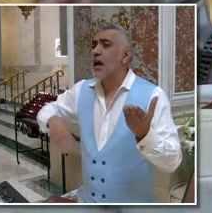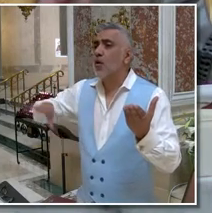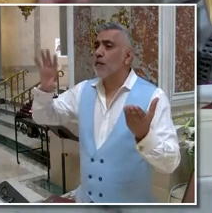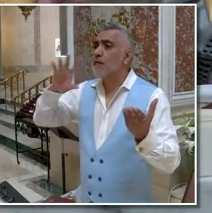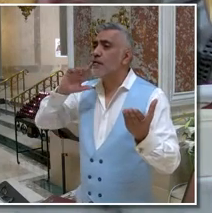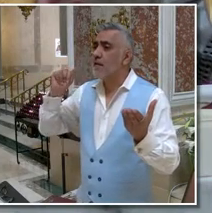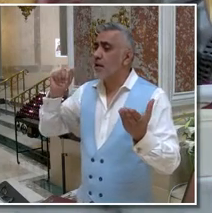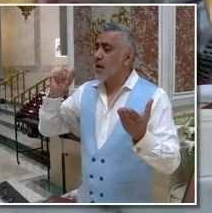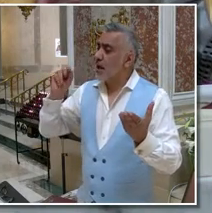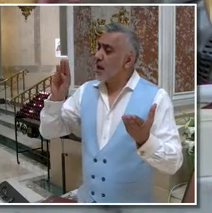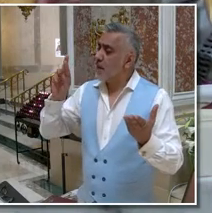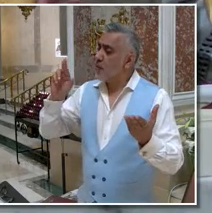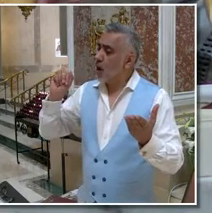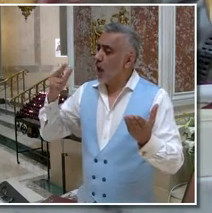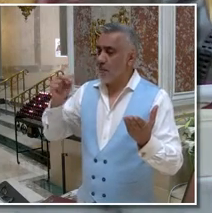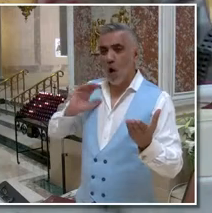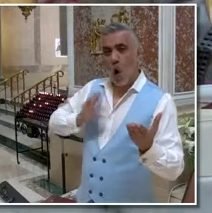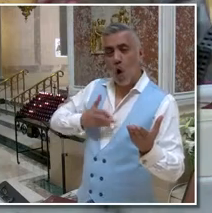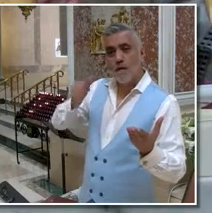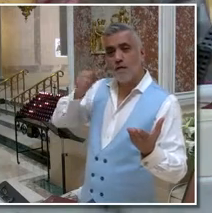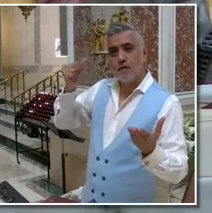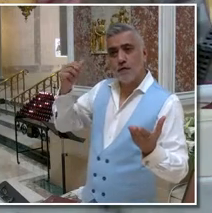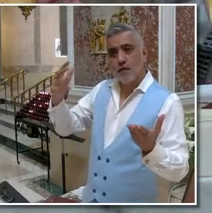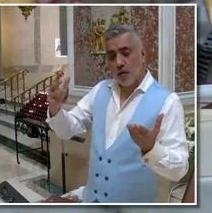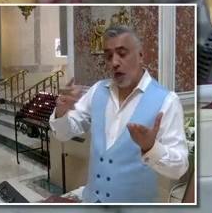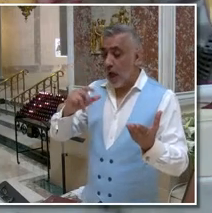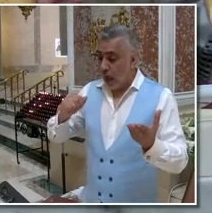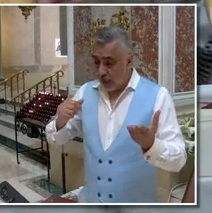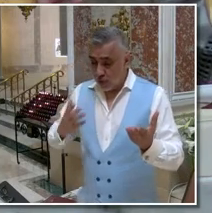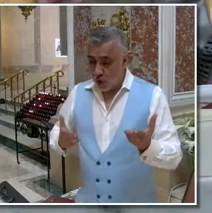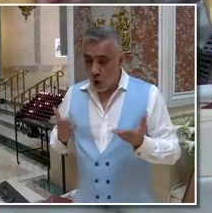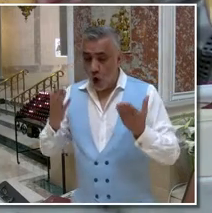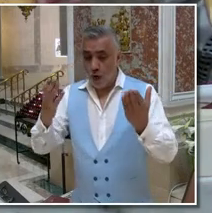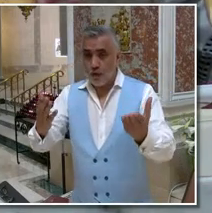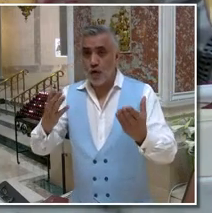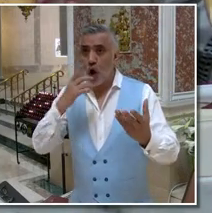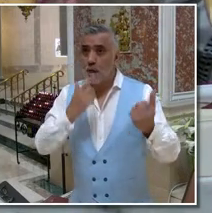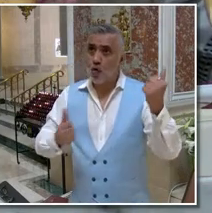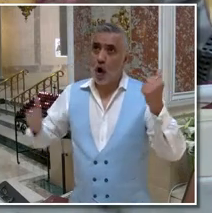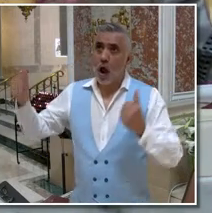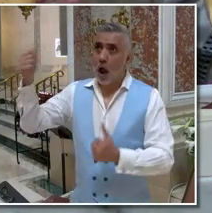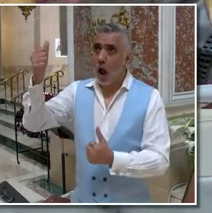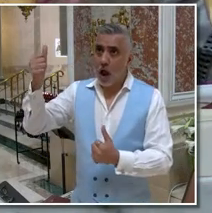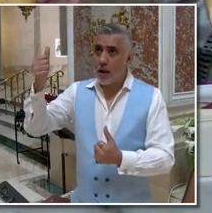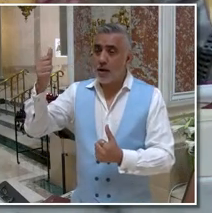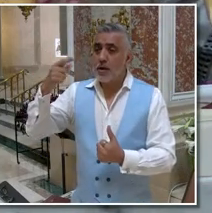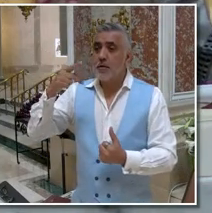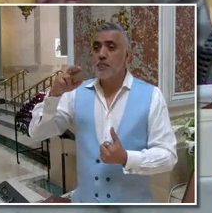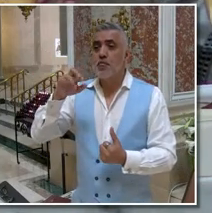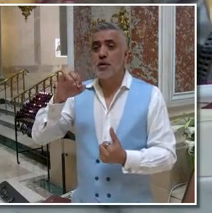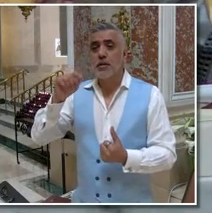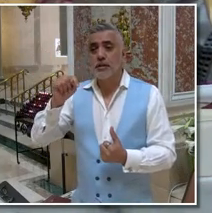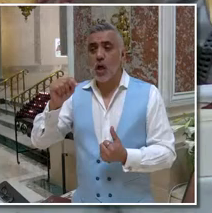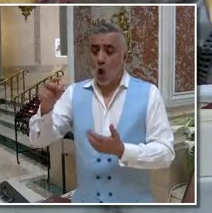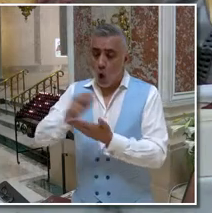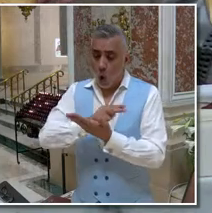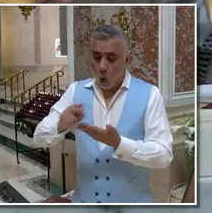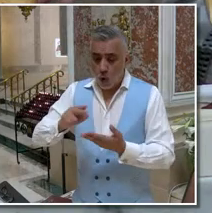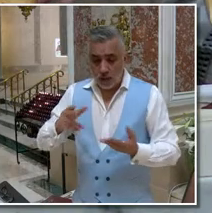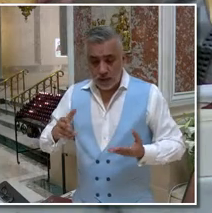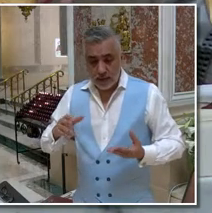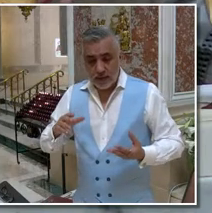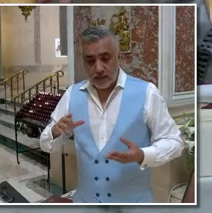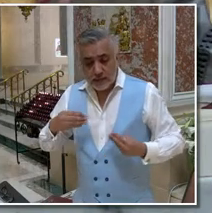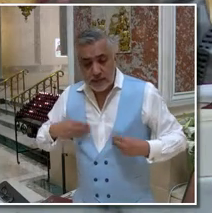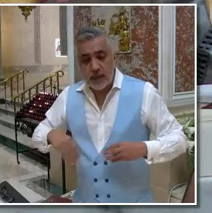of Abraham, our father in faith, and the offering of your high priest Melchizedek, a holy